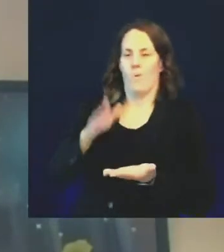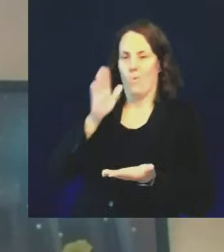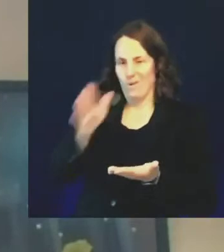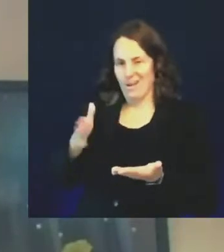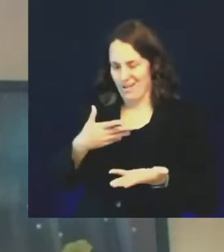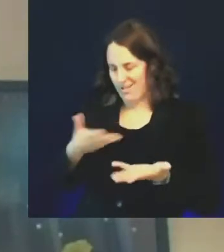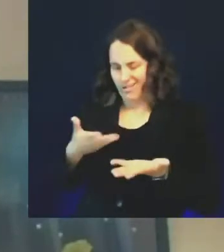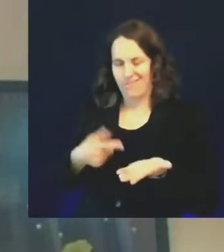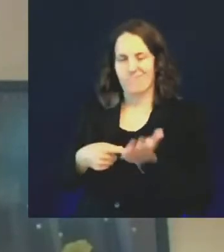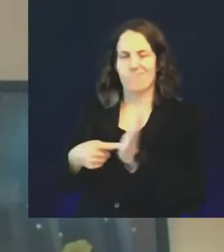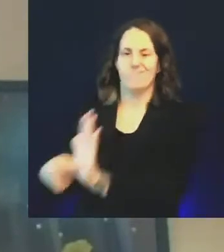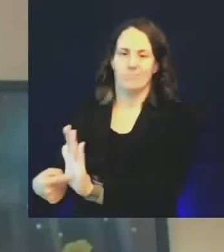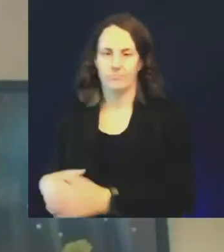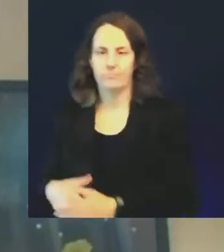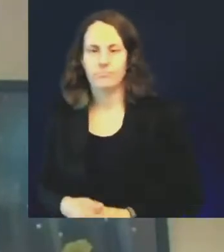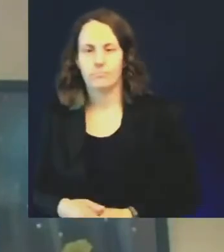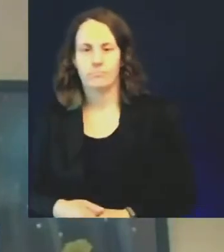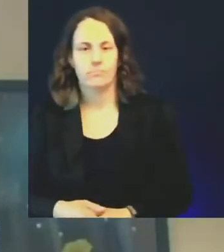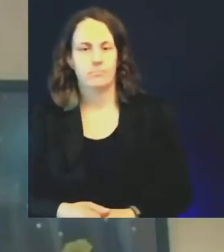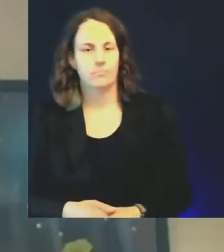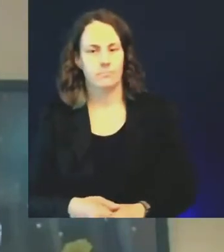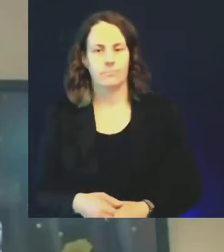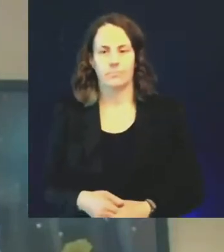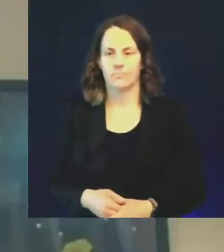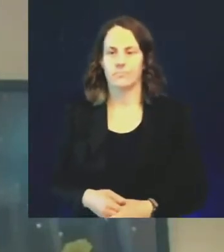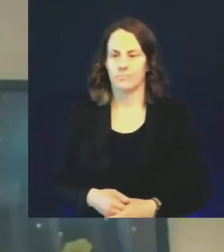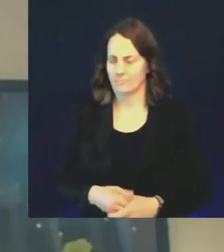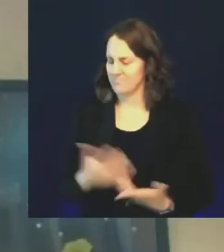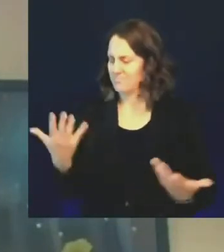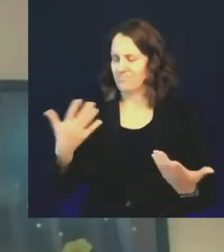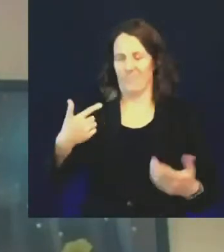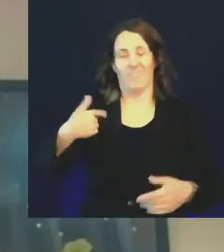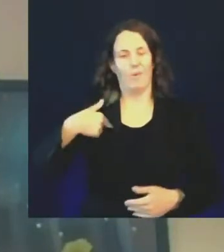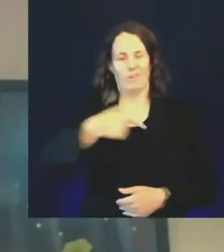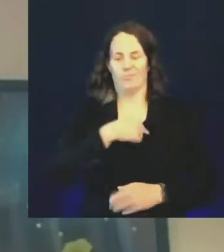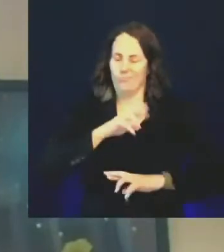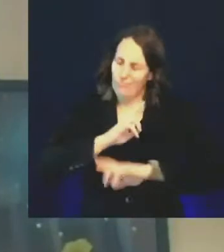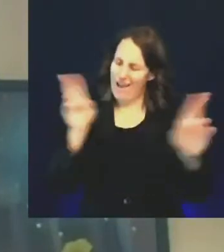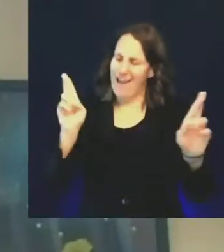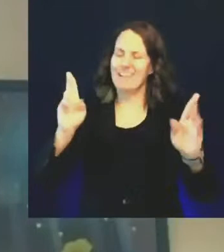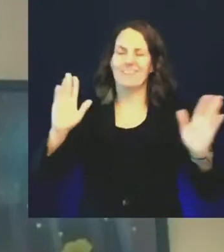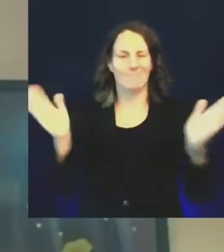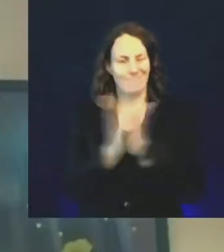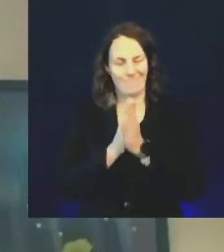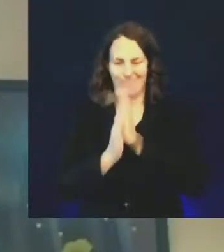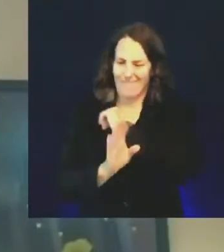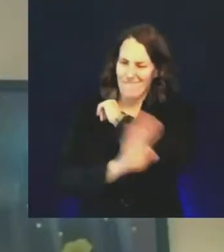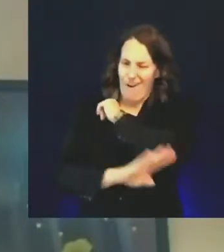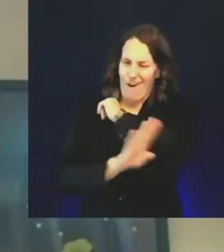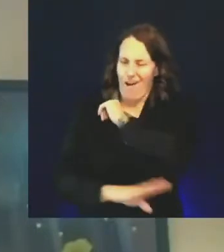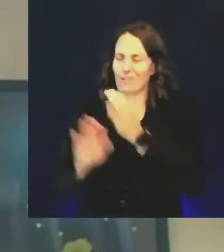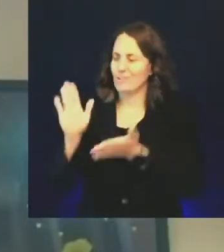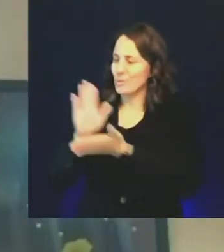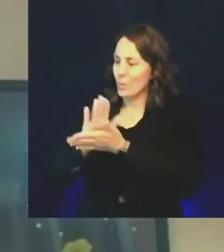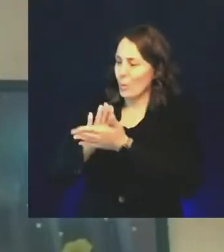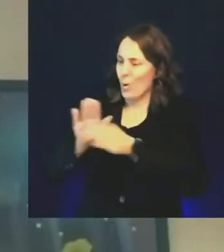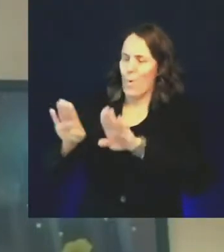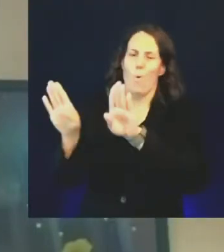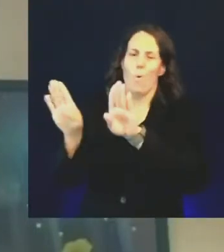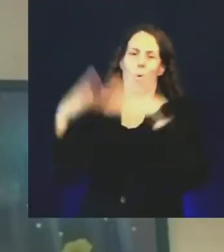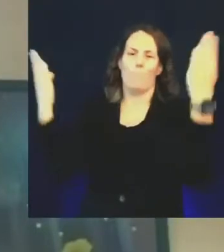education is incredibly important. And we're at a point in the pandemic and what we know about disease